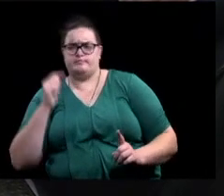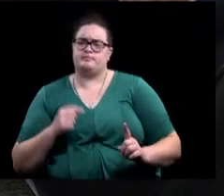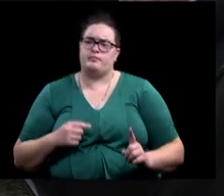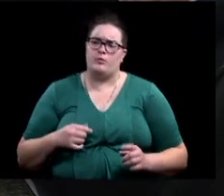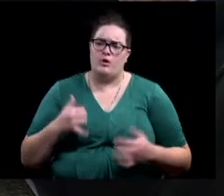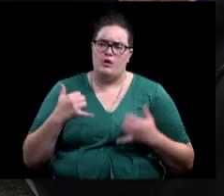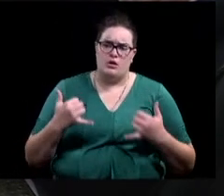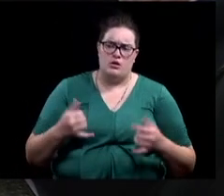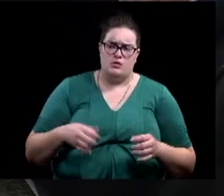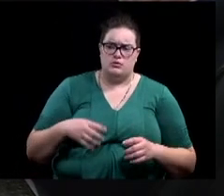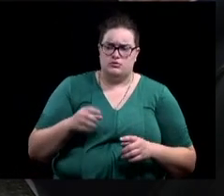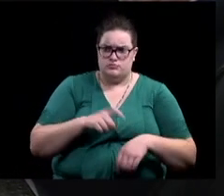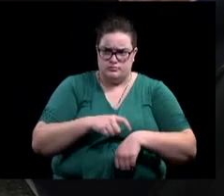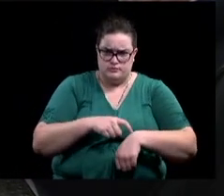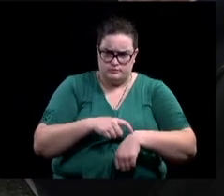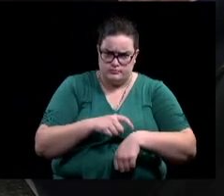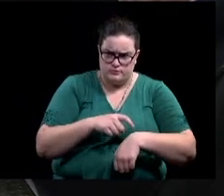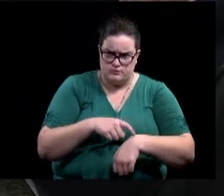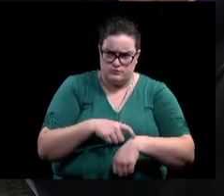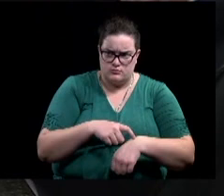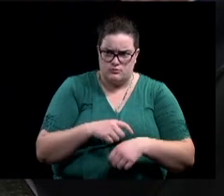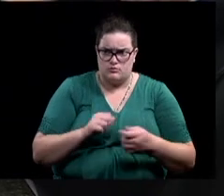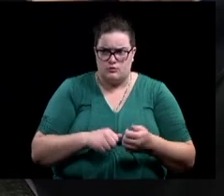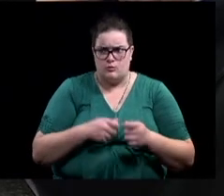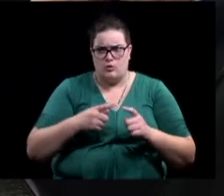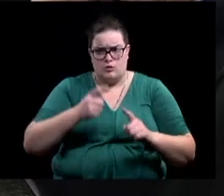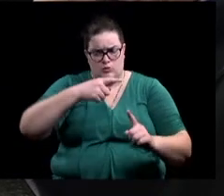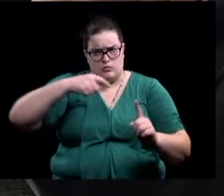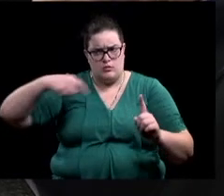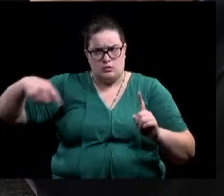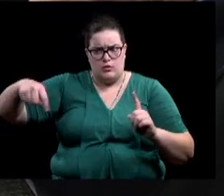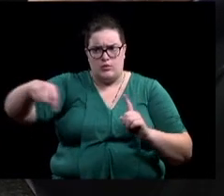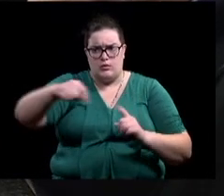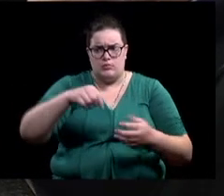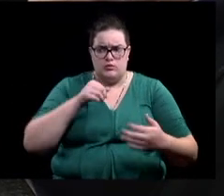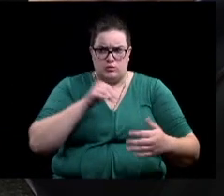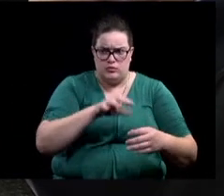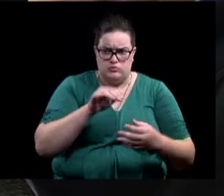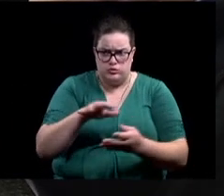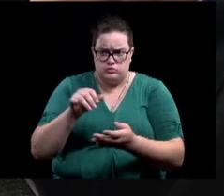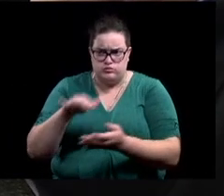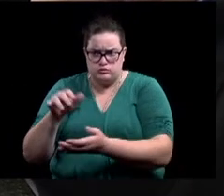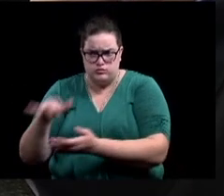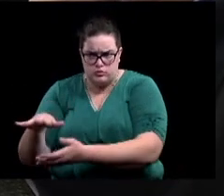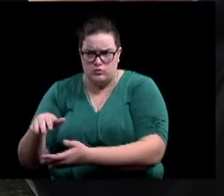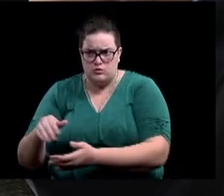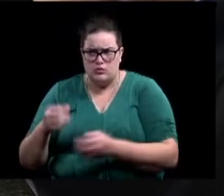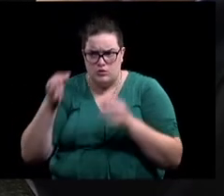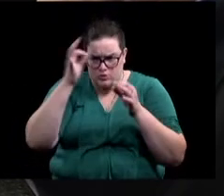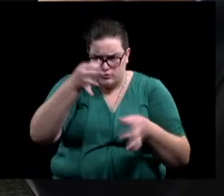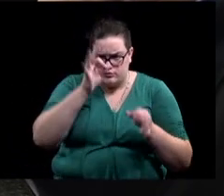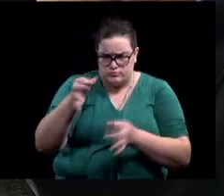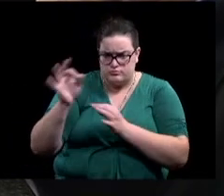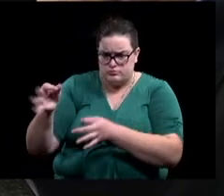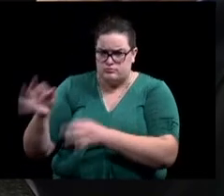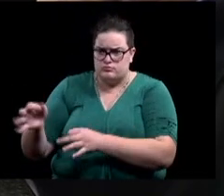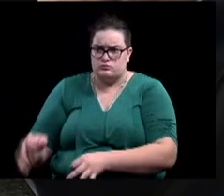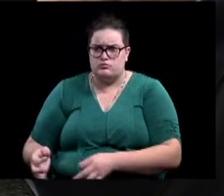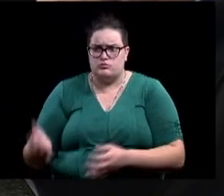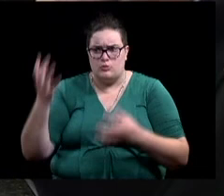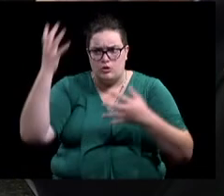the officer was having to make decisions at split seconds, sometimes in the dark of night, in very hazardous